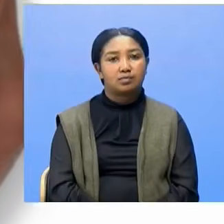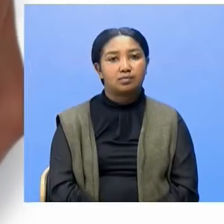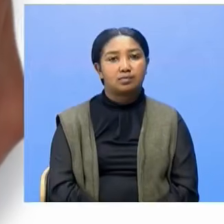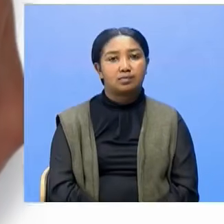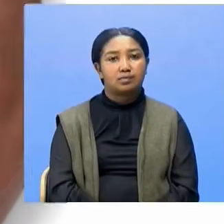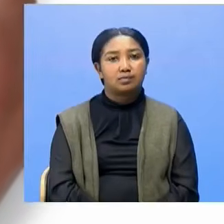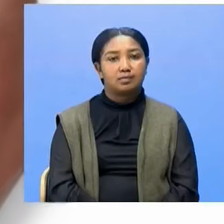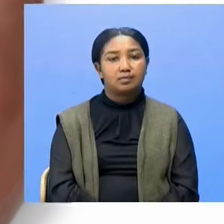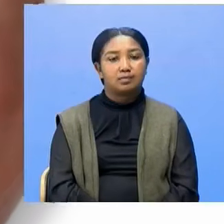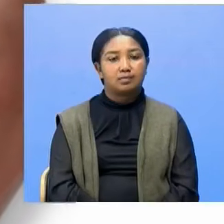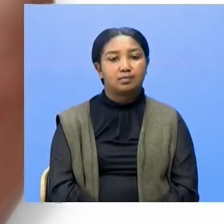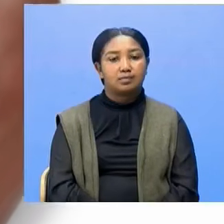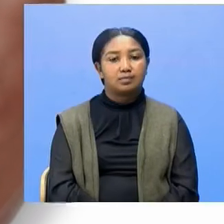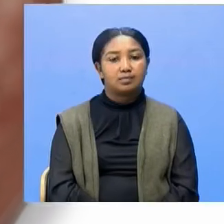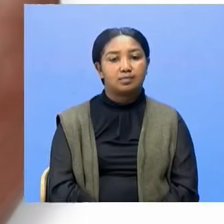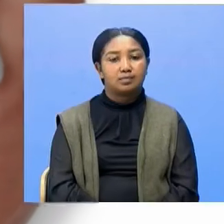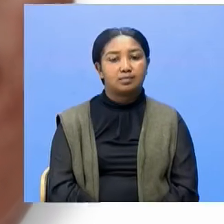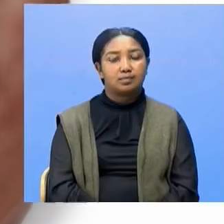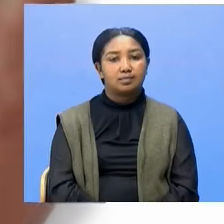and